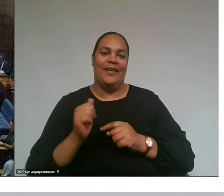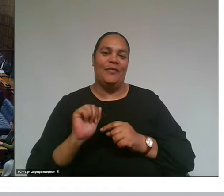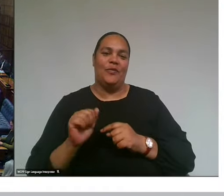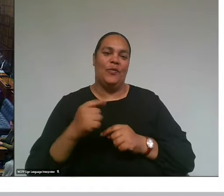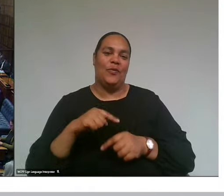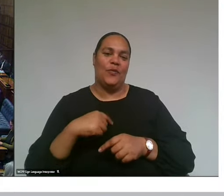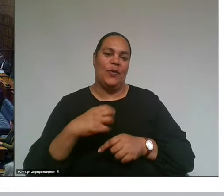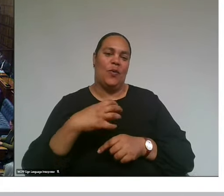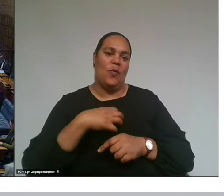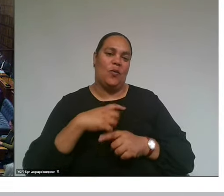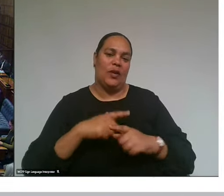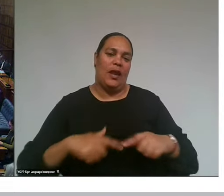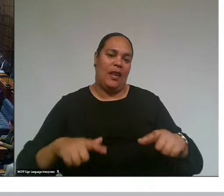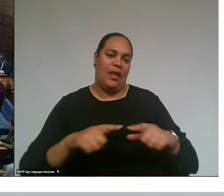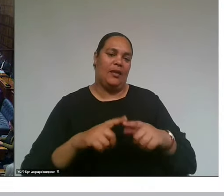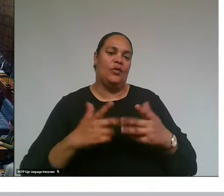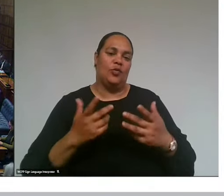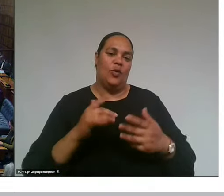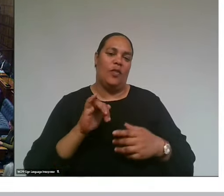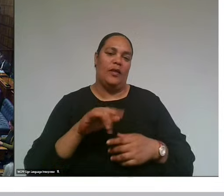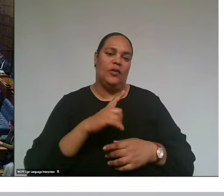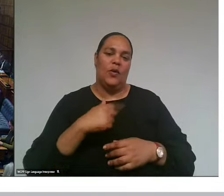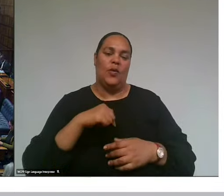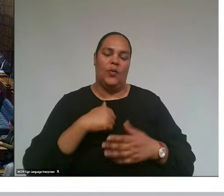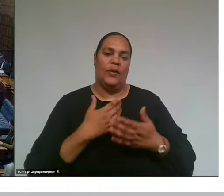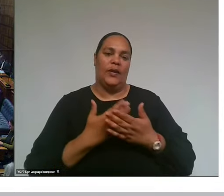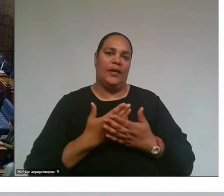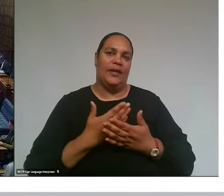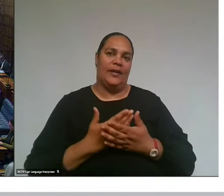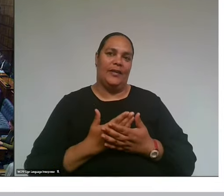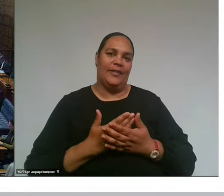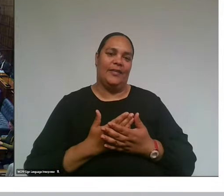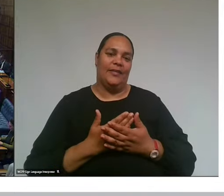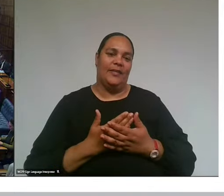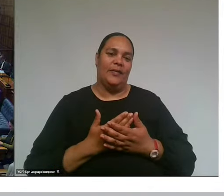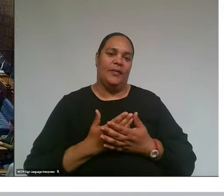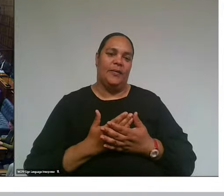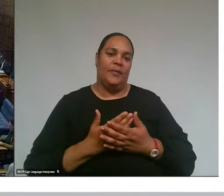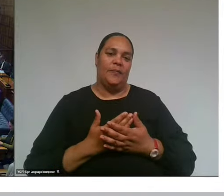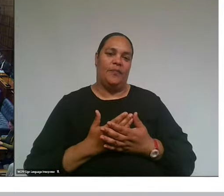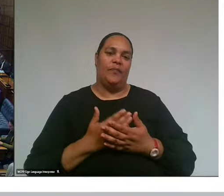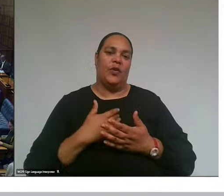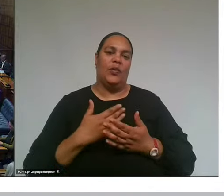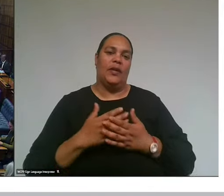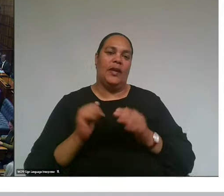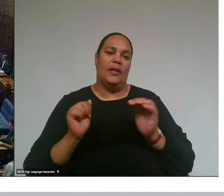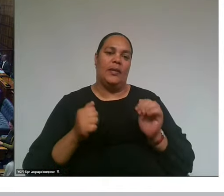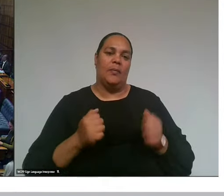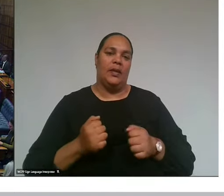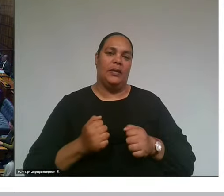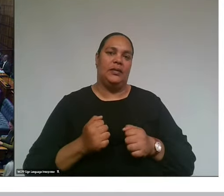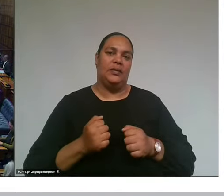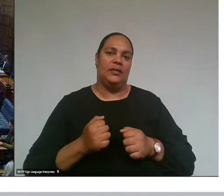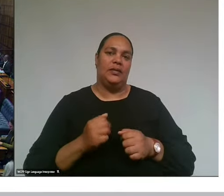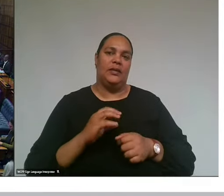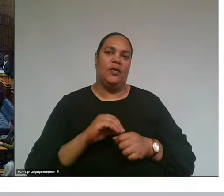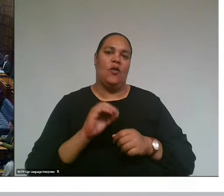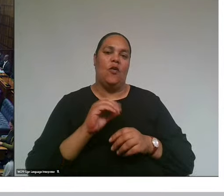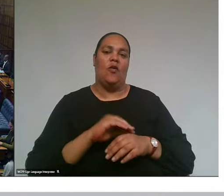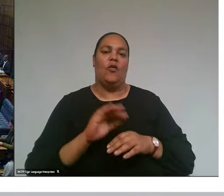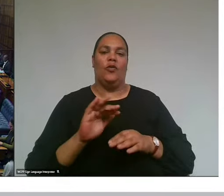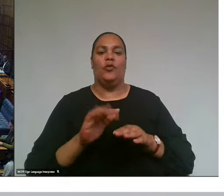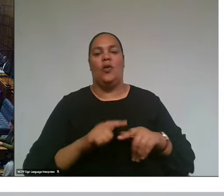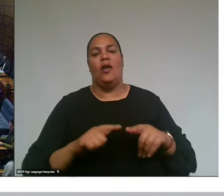we own so therefore we are able to place tenants um on the land